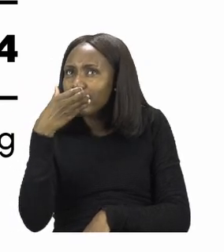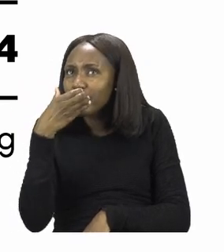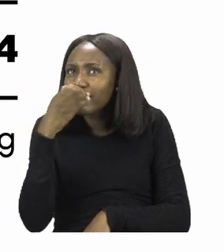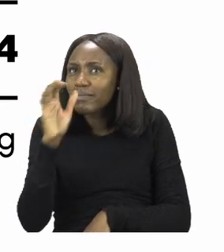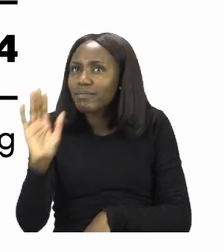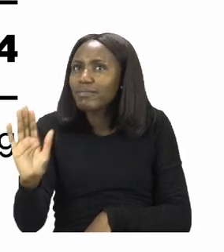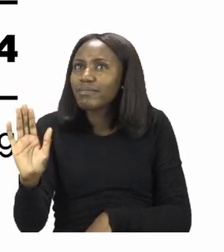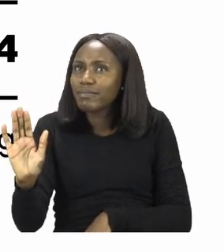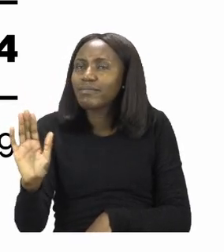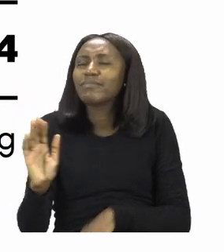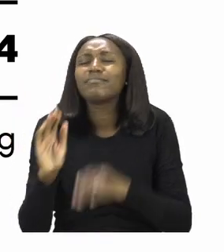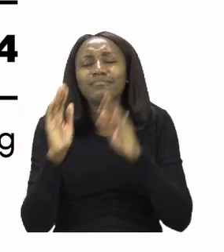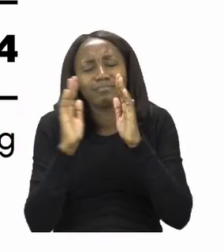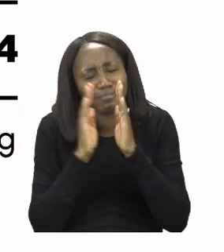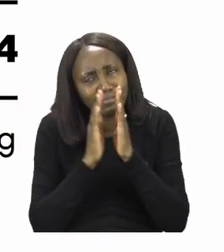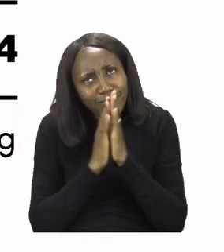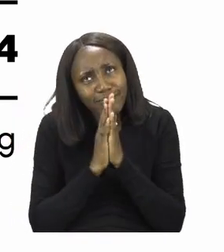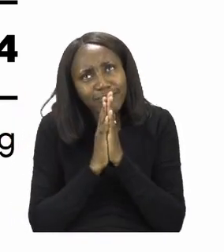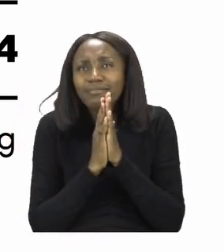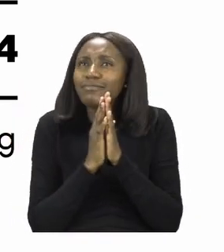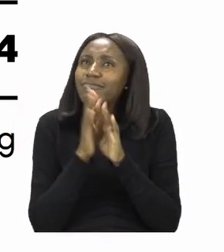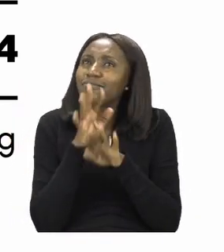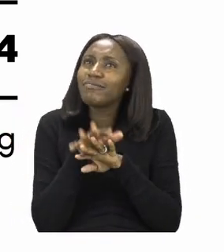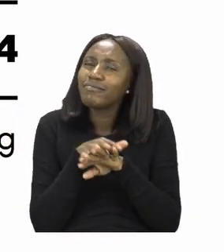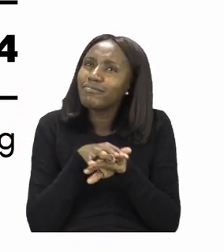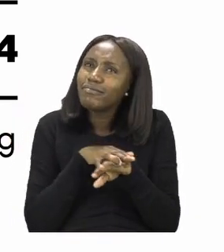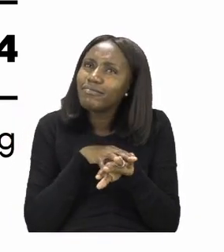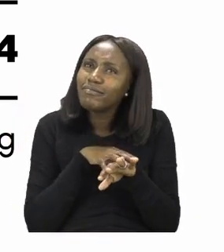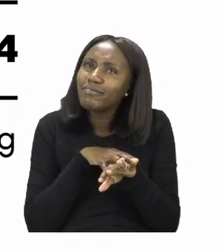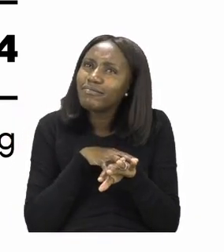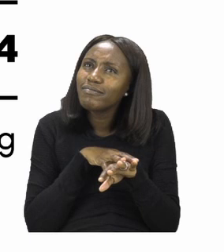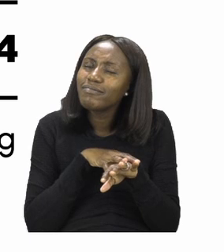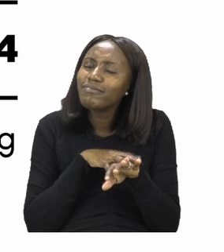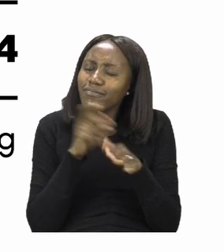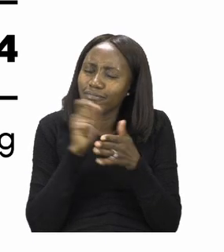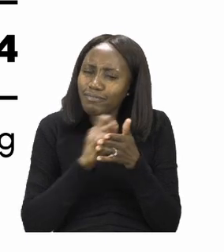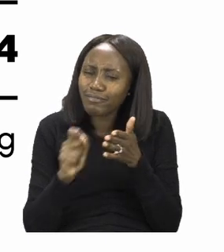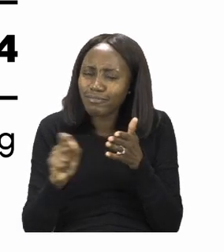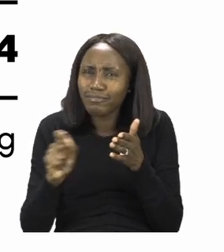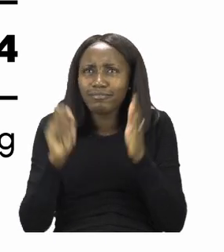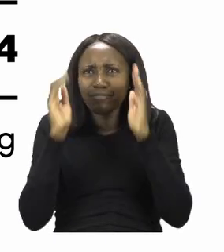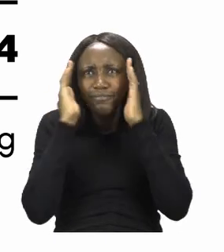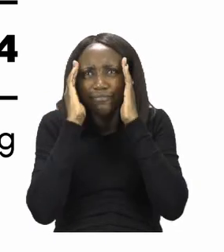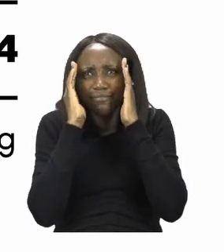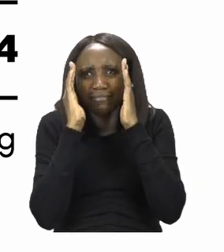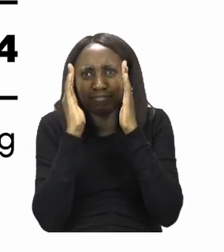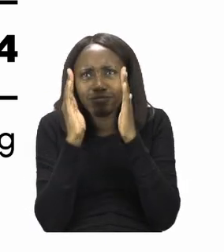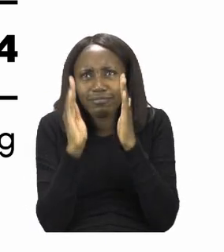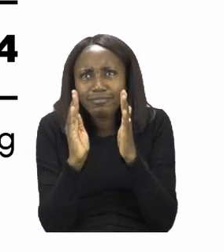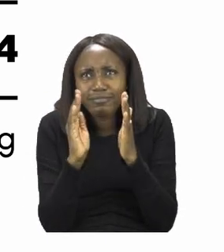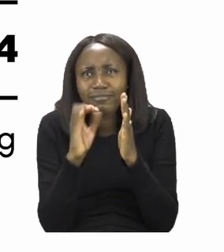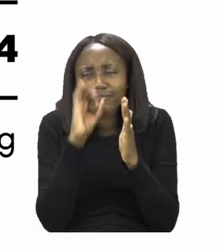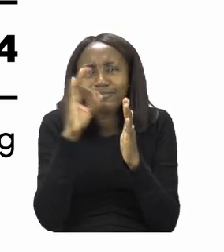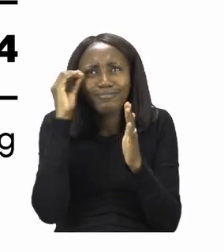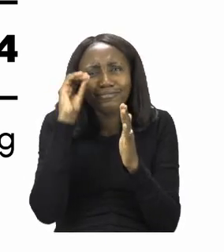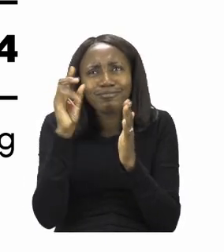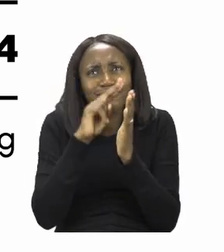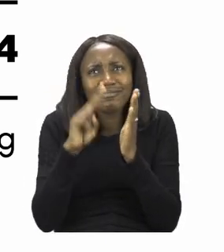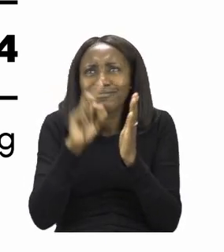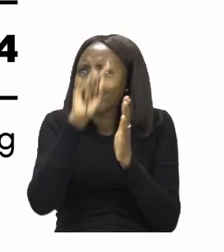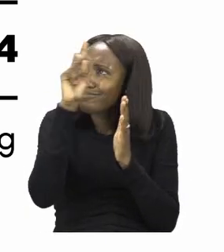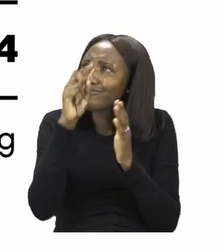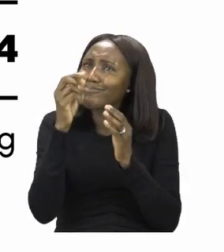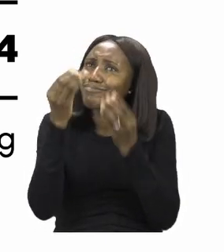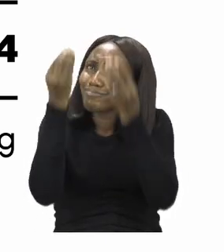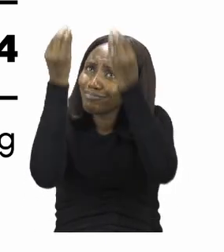So take your time, boys and girls, with all the sums. Make sure that if you don't know how to read them, someone can help